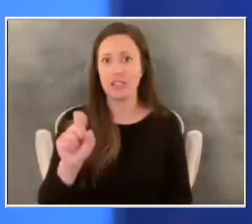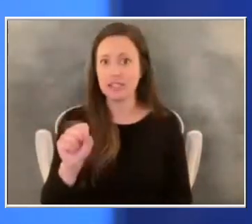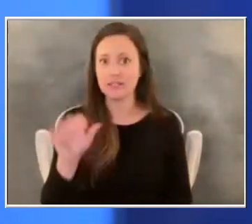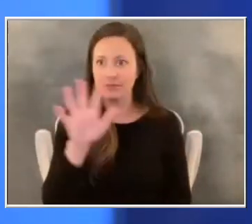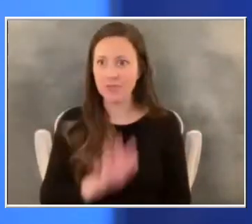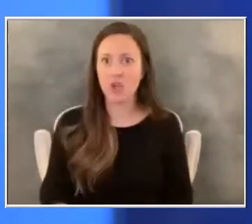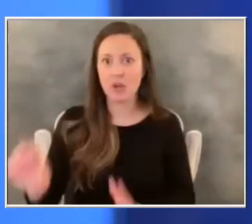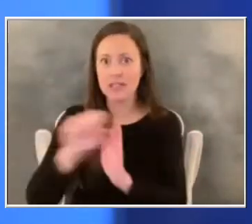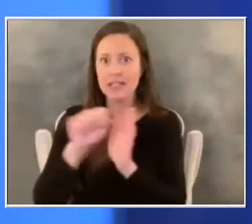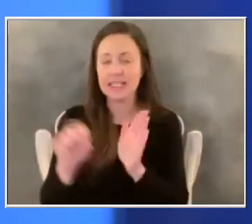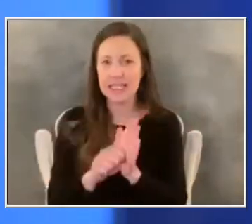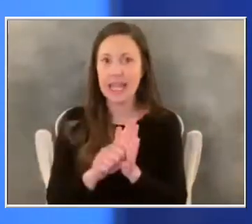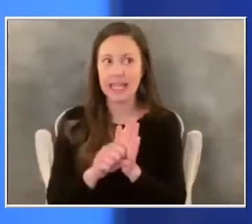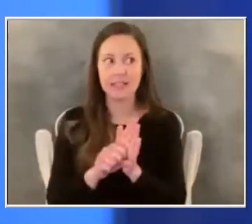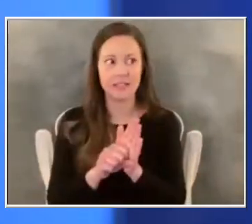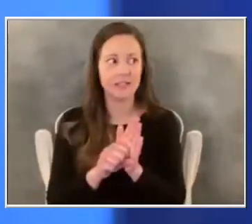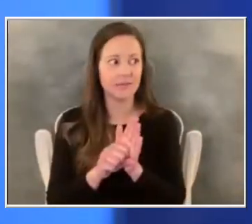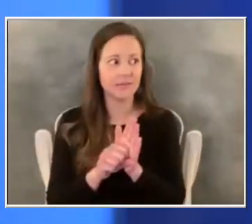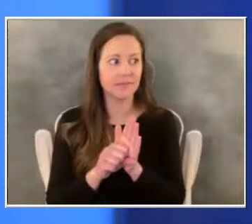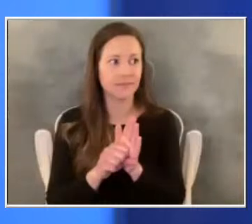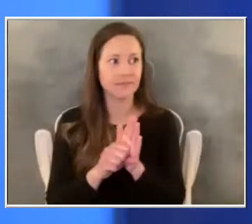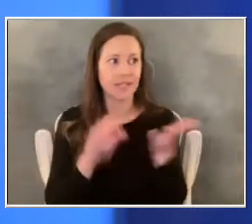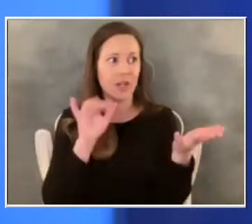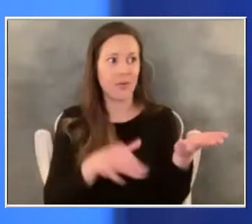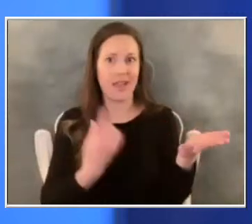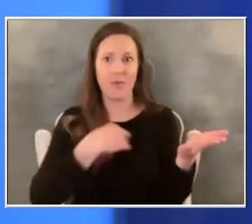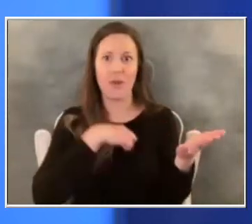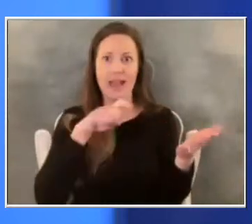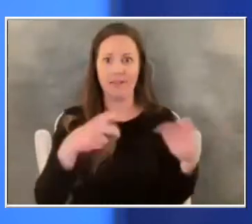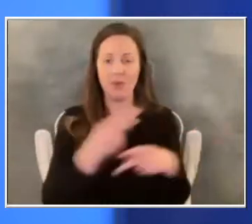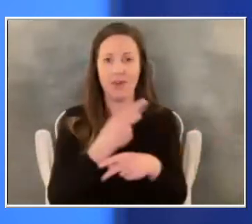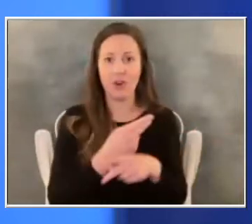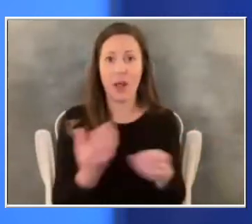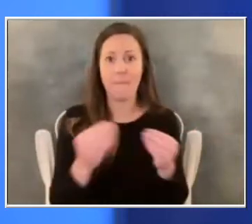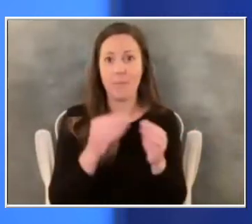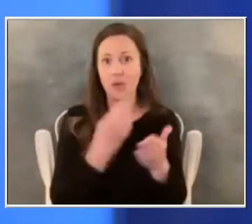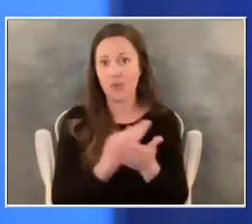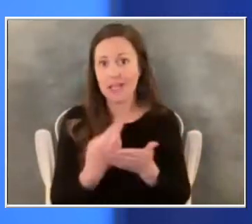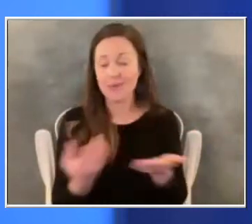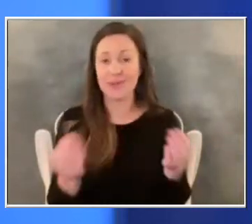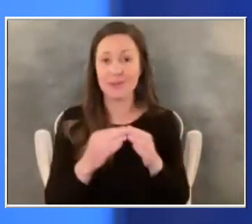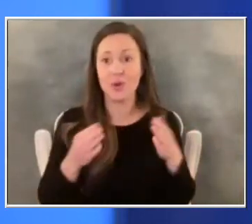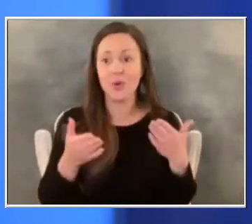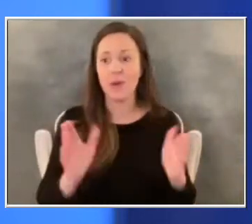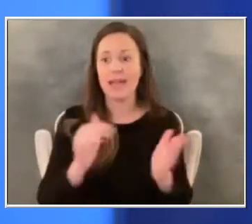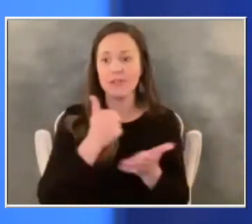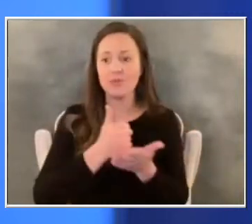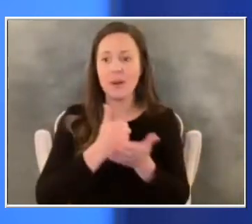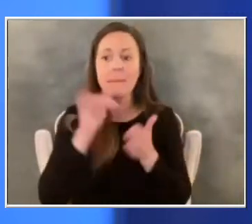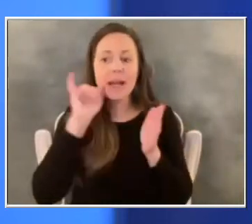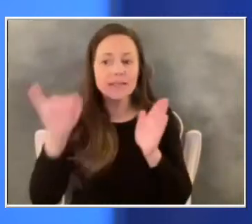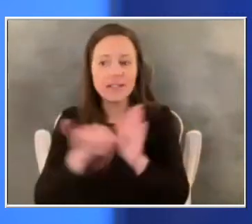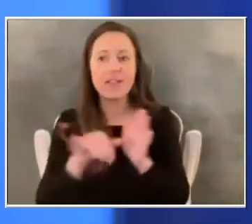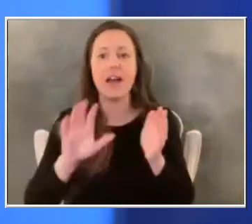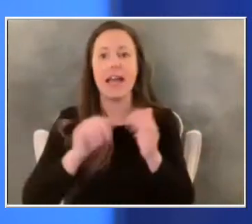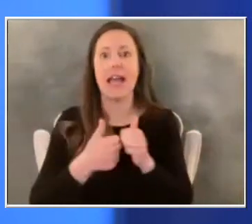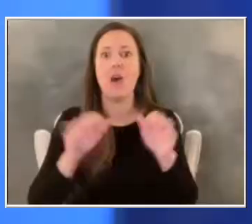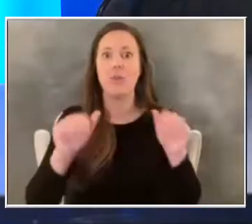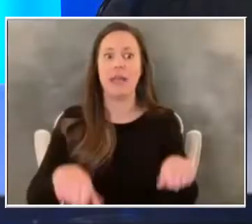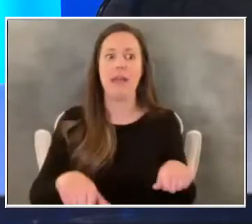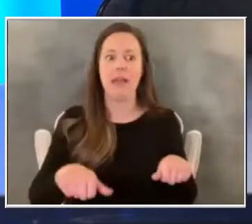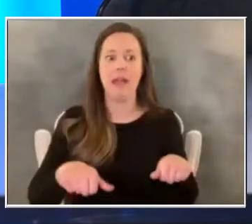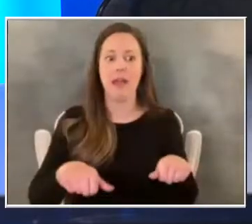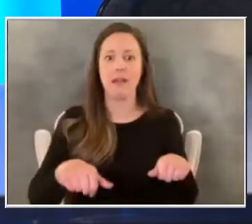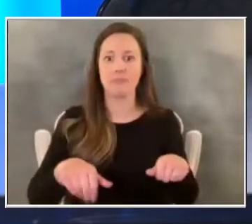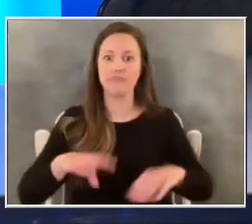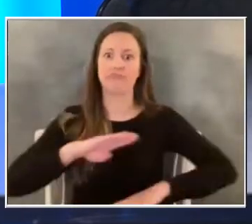we've got to figure out more resources, more ways to identify how we fill these gaps in the rural communities. Certainly